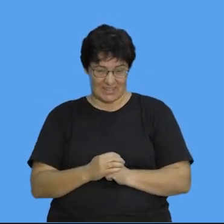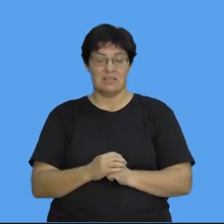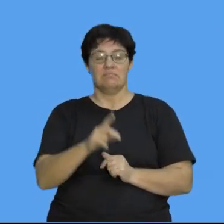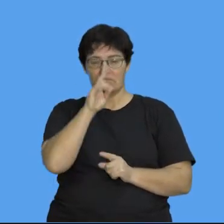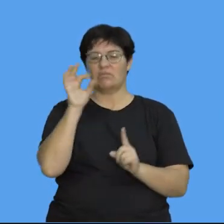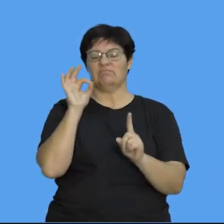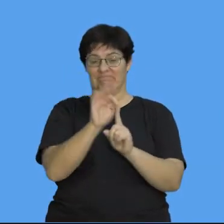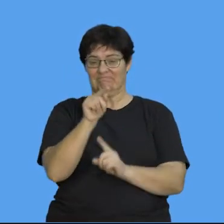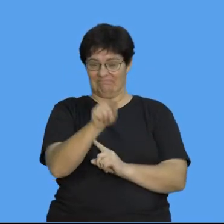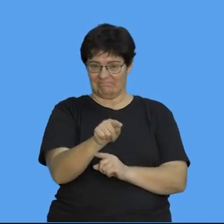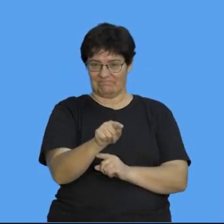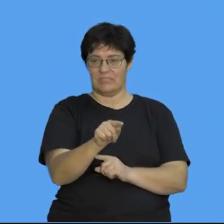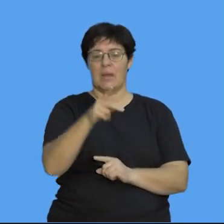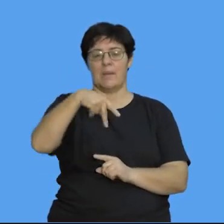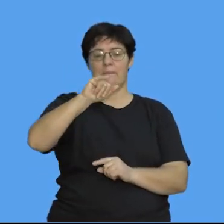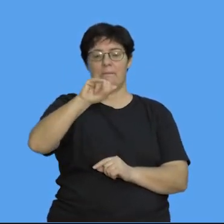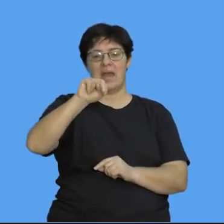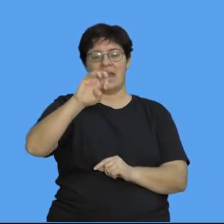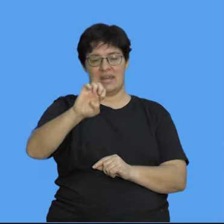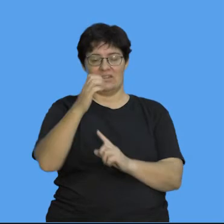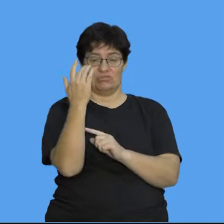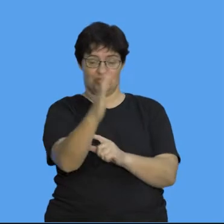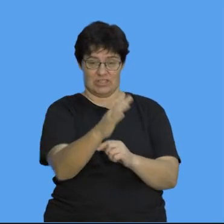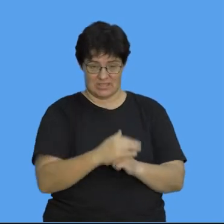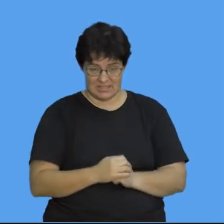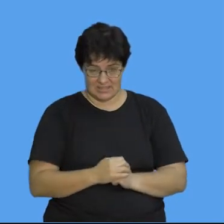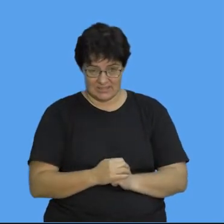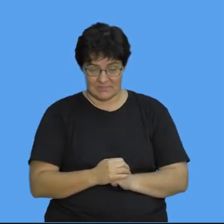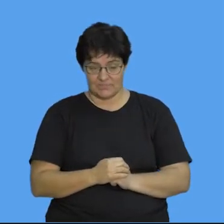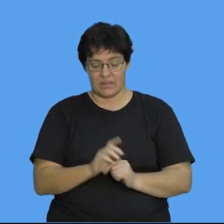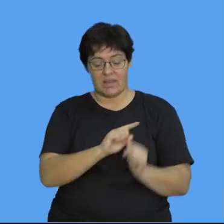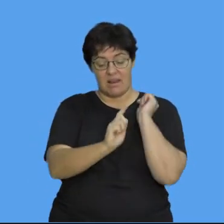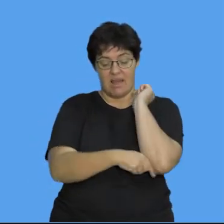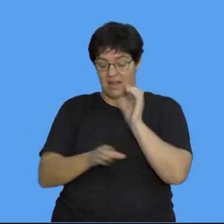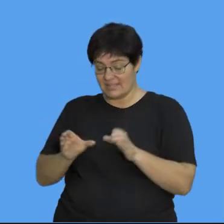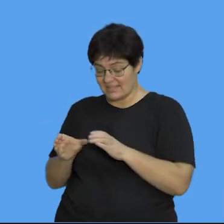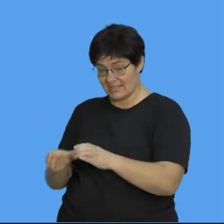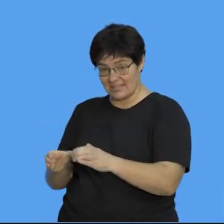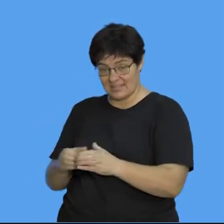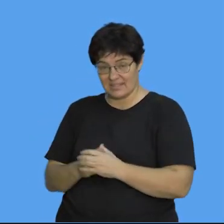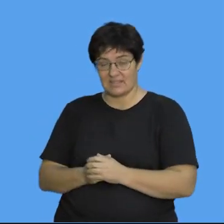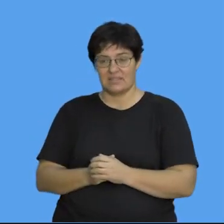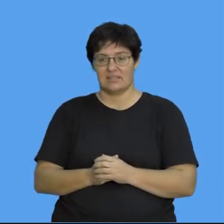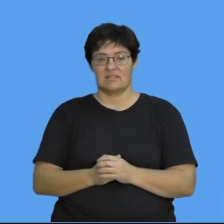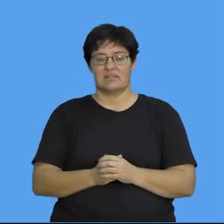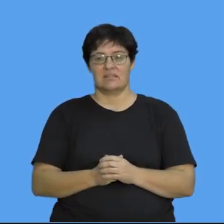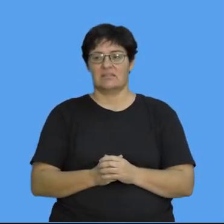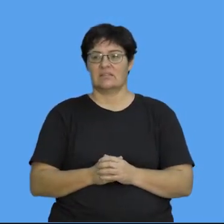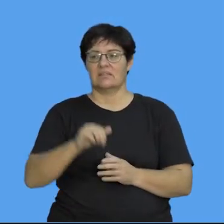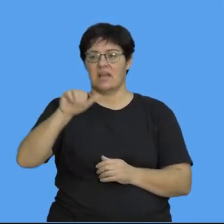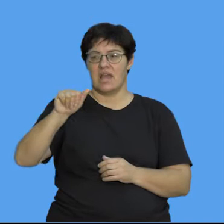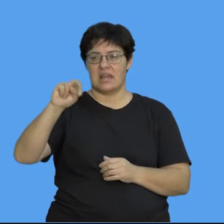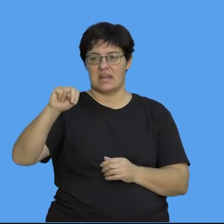look at specifically at the pine tree. Then the last group of plants that we're going to look at is